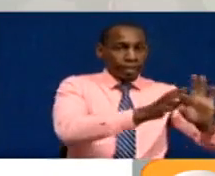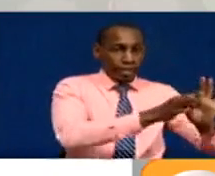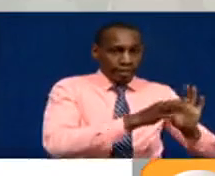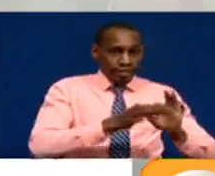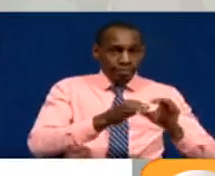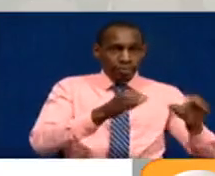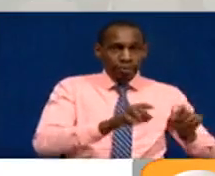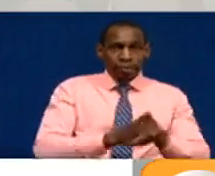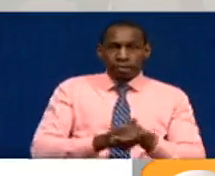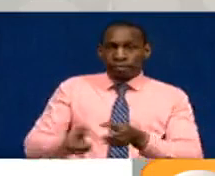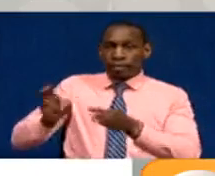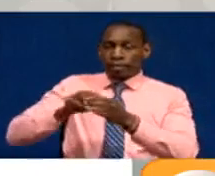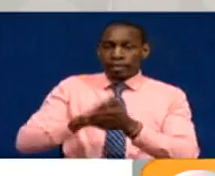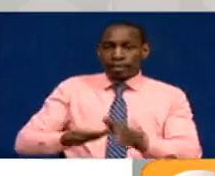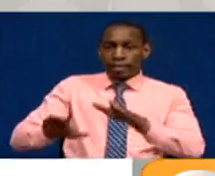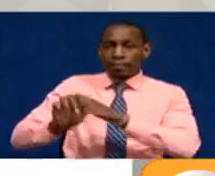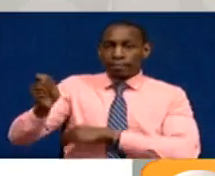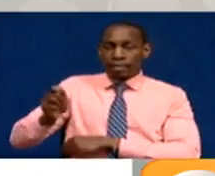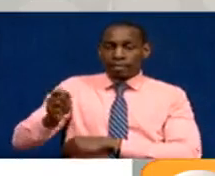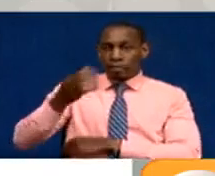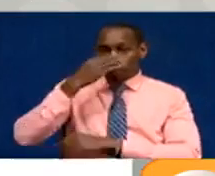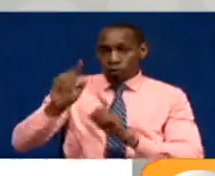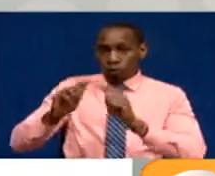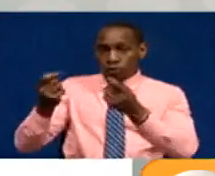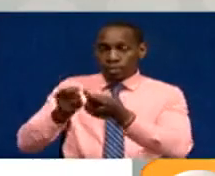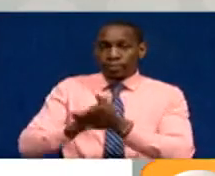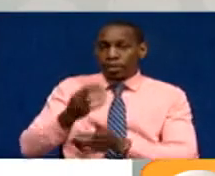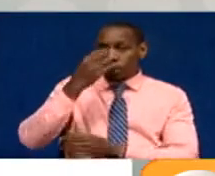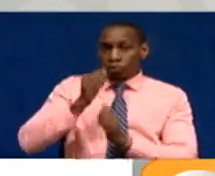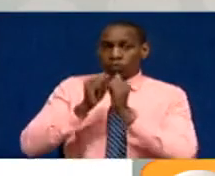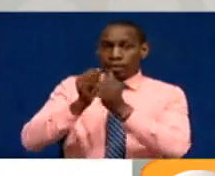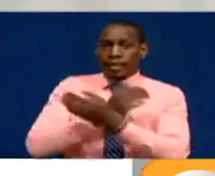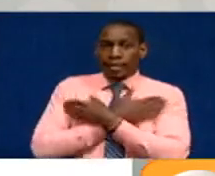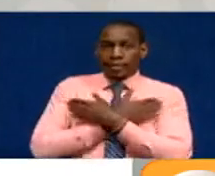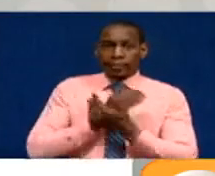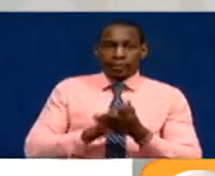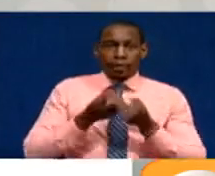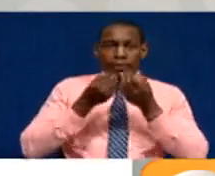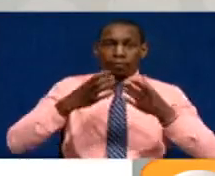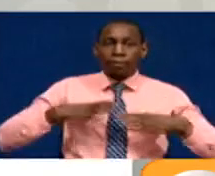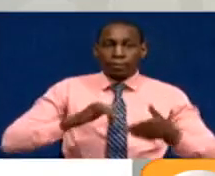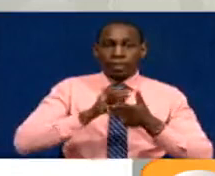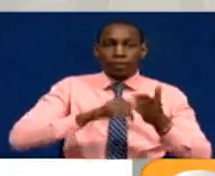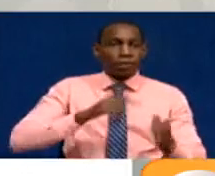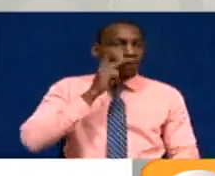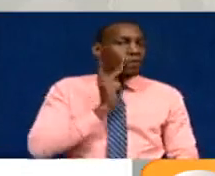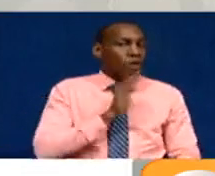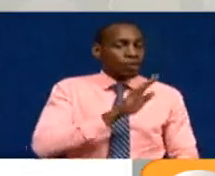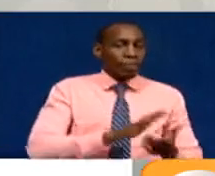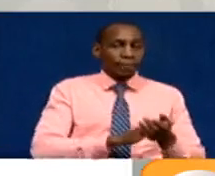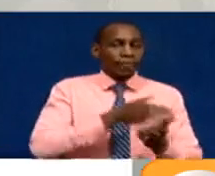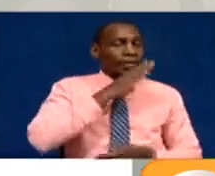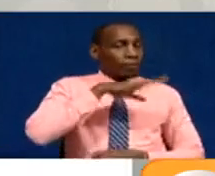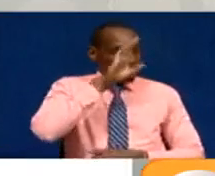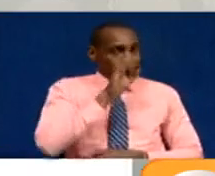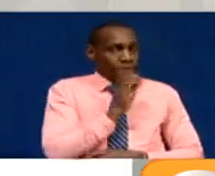Azimio la Umoja and join Deputy President William Ruto's side. Now, Ruto and his allies told Mwingi residents that Musyoka was setting himself up